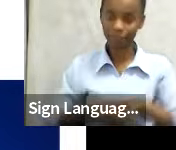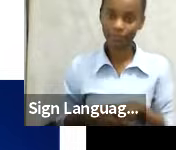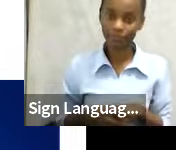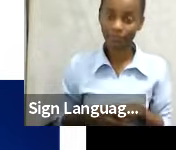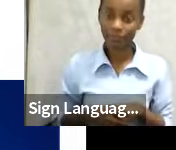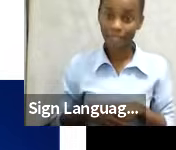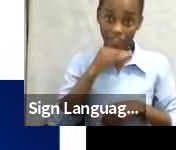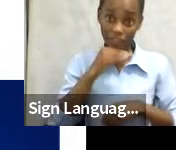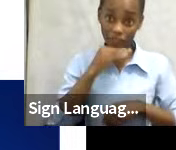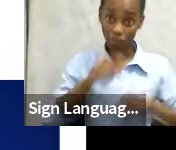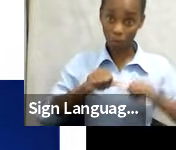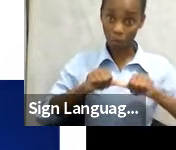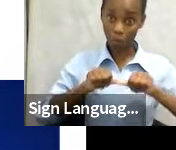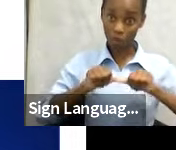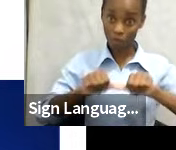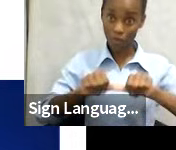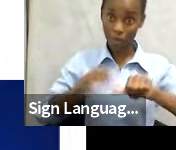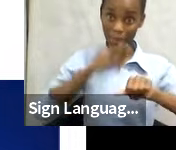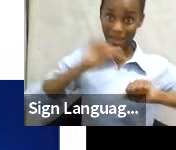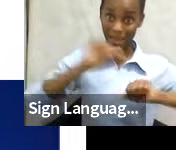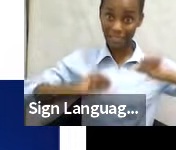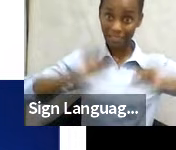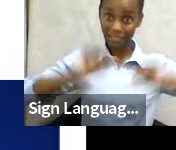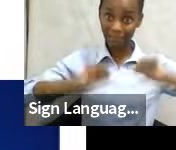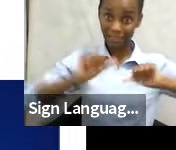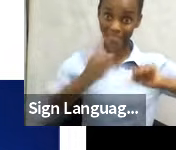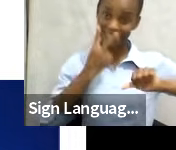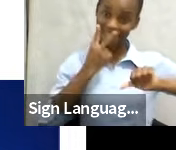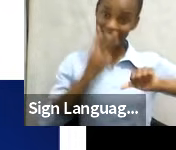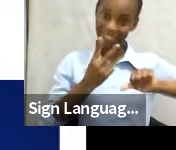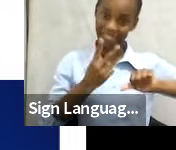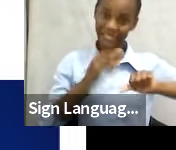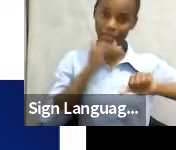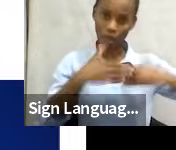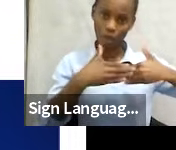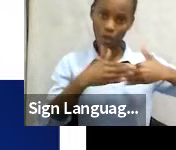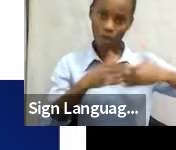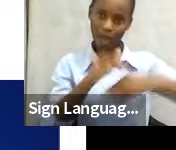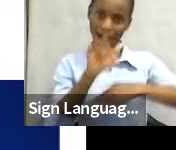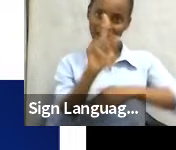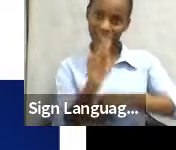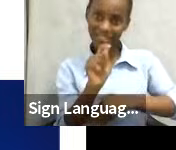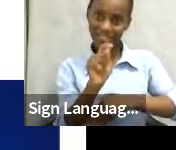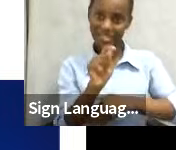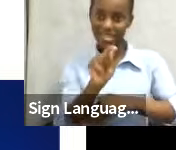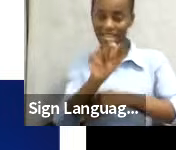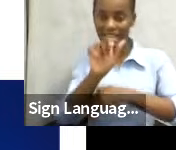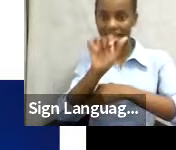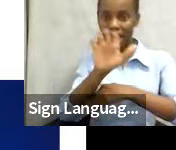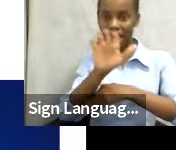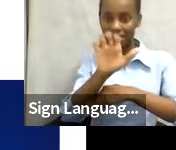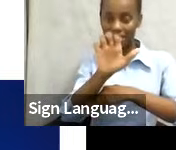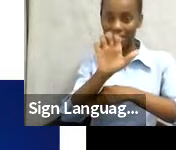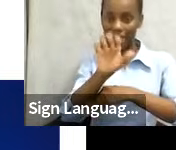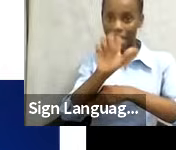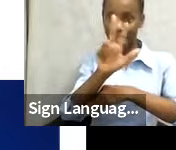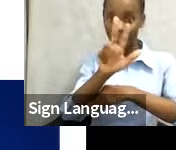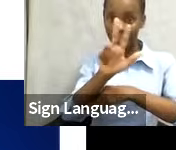your assessment. To open the assessment, click on ITA 34 under Notice of